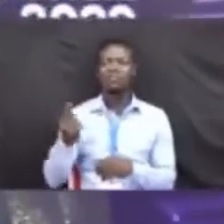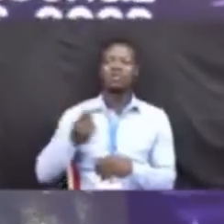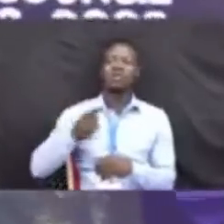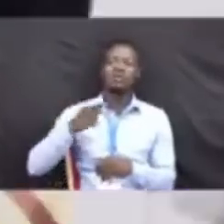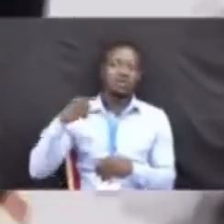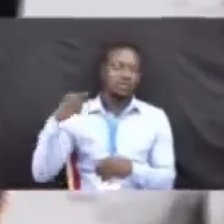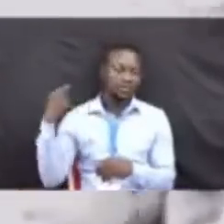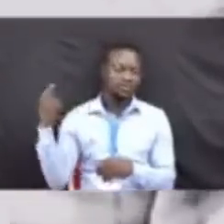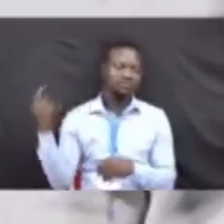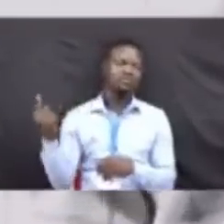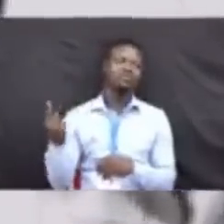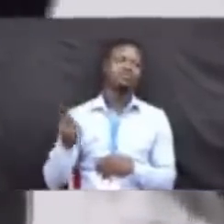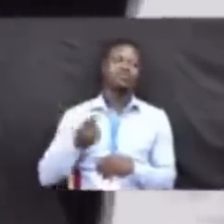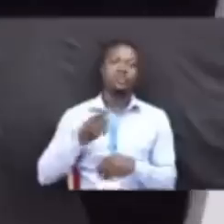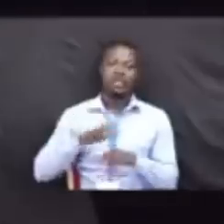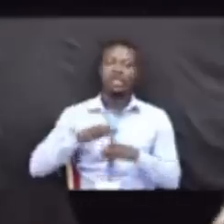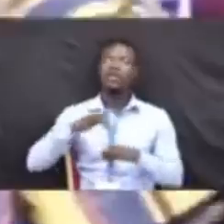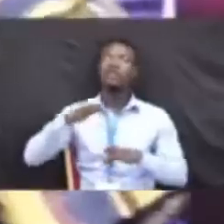I'm sorry.